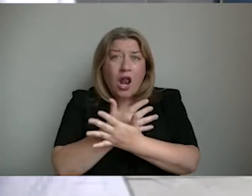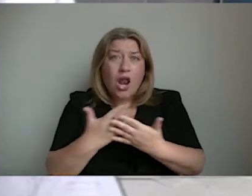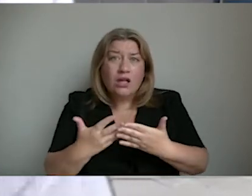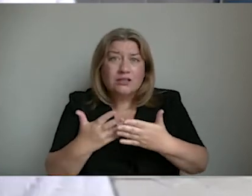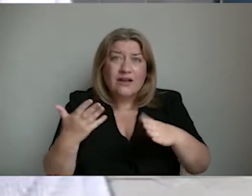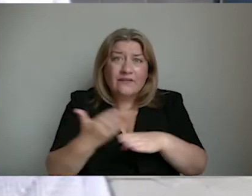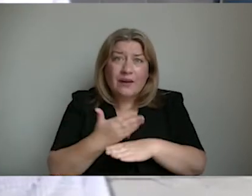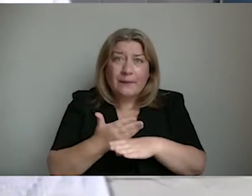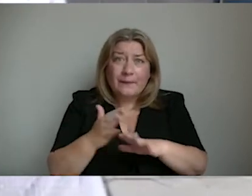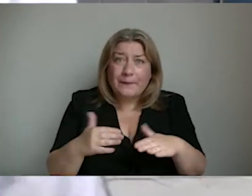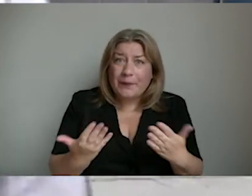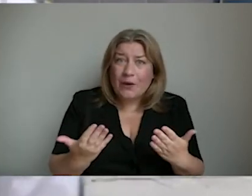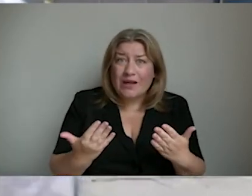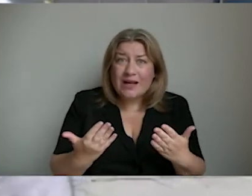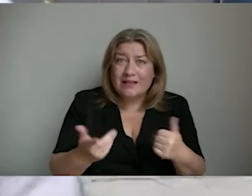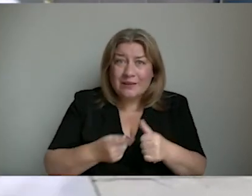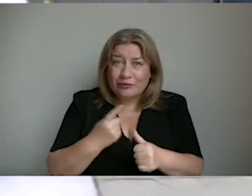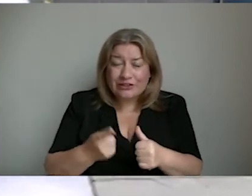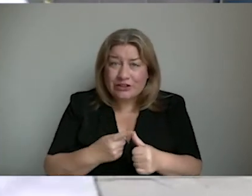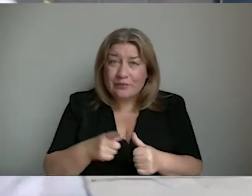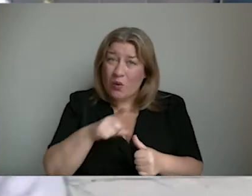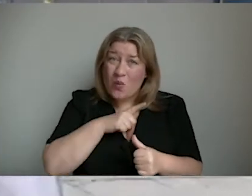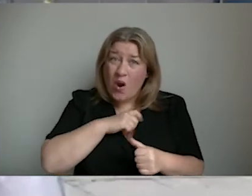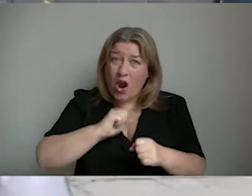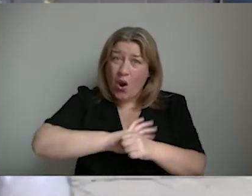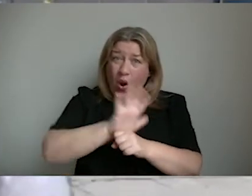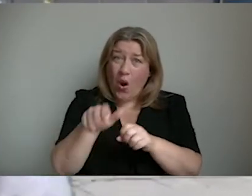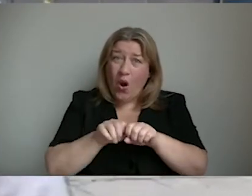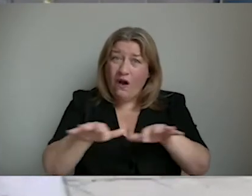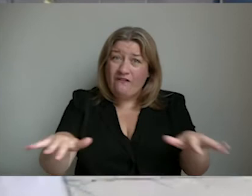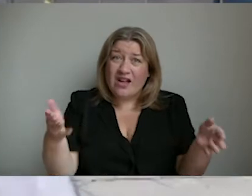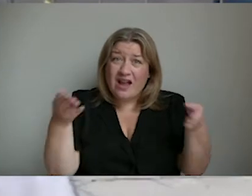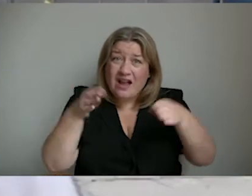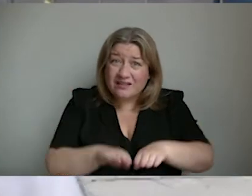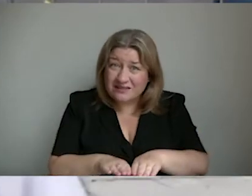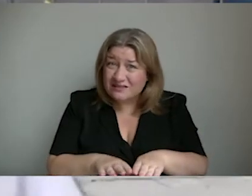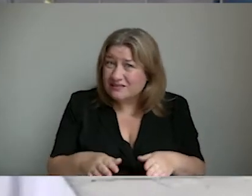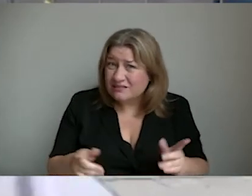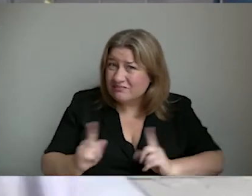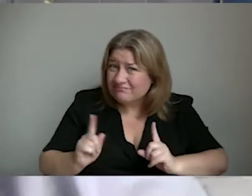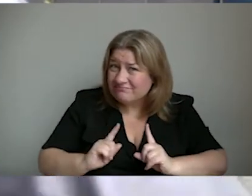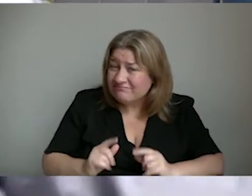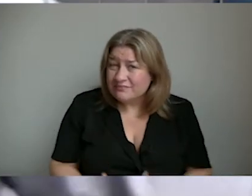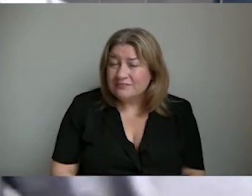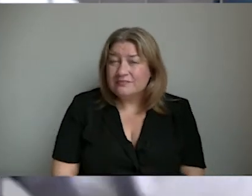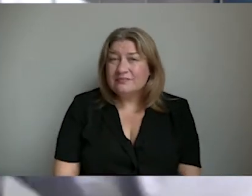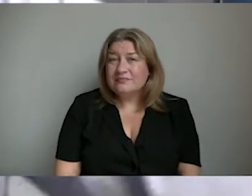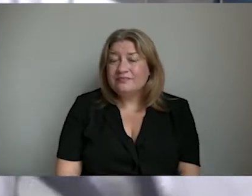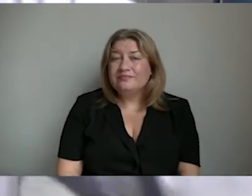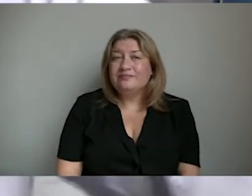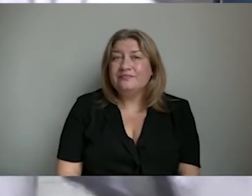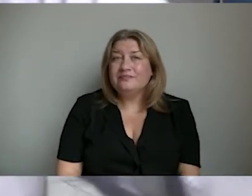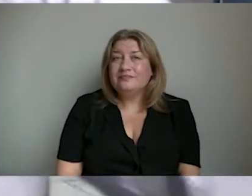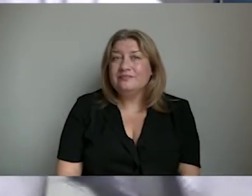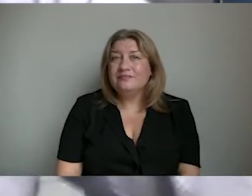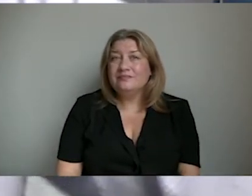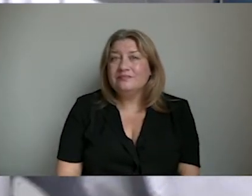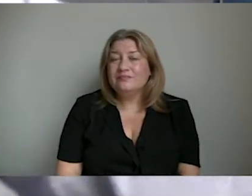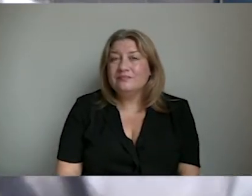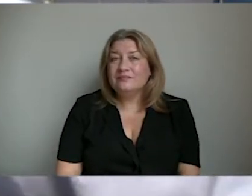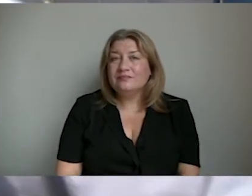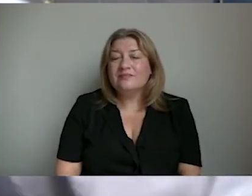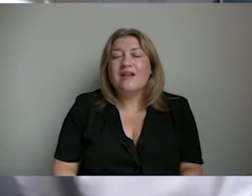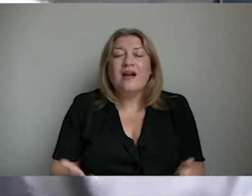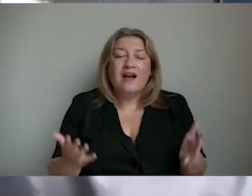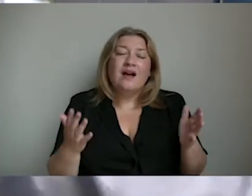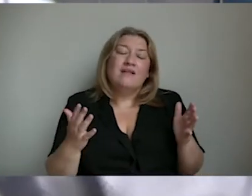think a lot of employers are not advertising for apprenticeships at the moment due to the current situation? I mean, what